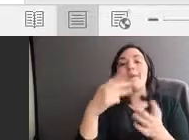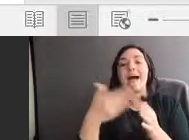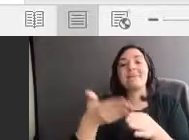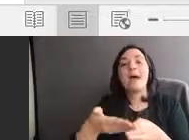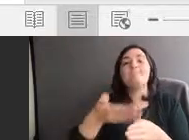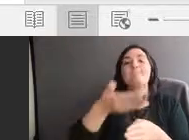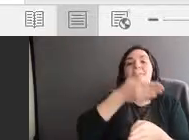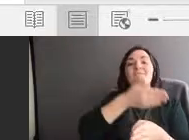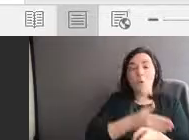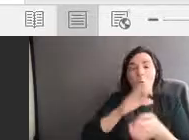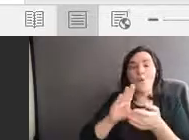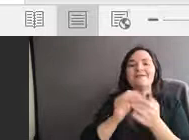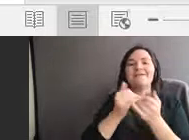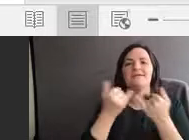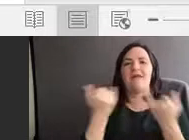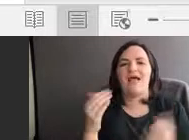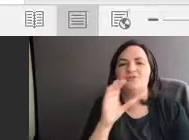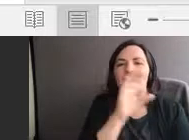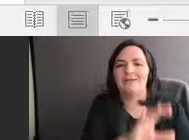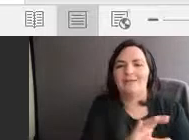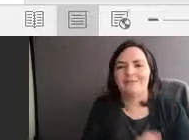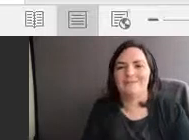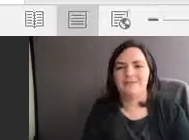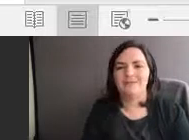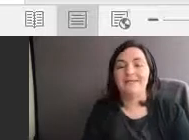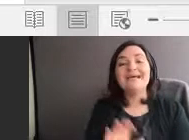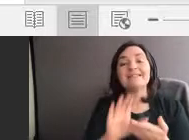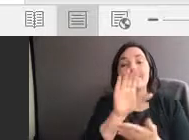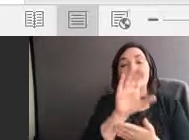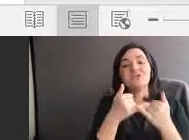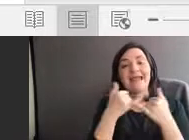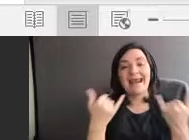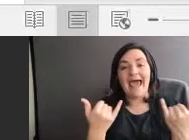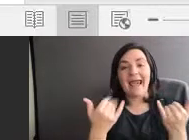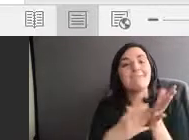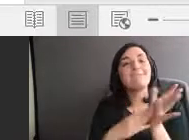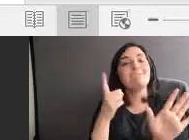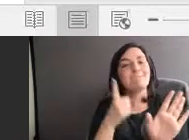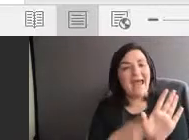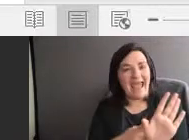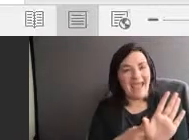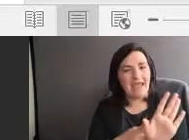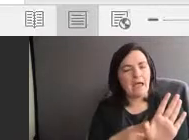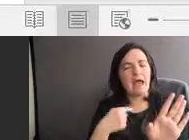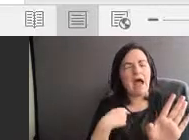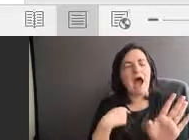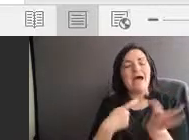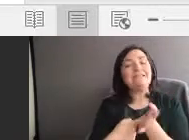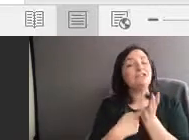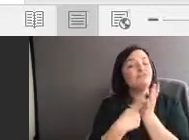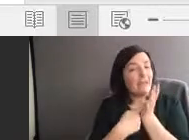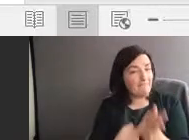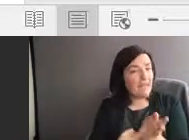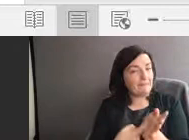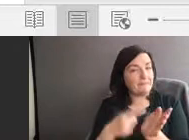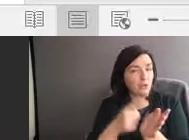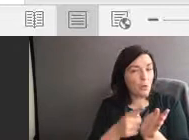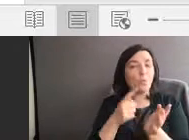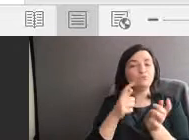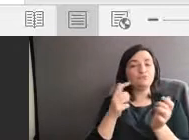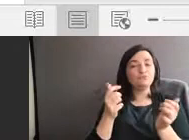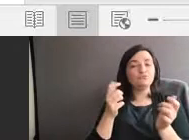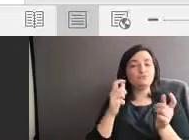the submission deadline. So your submission deadline is in May. I recommend you get a completed draft